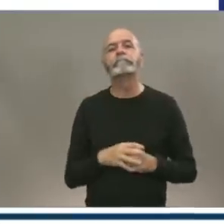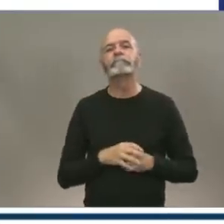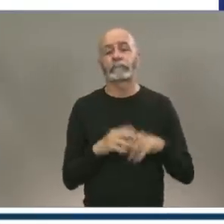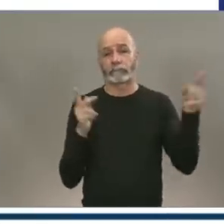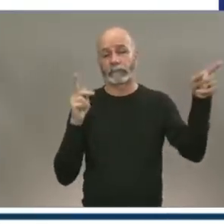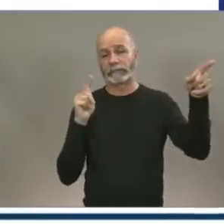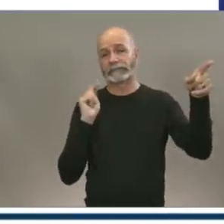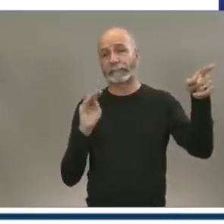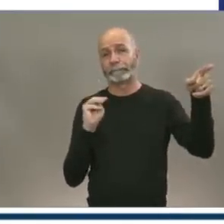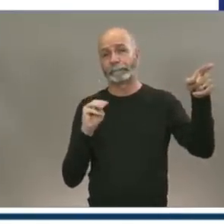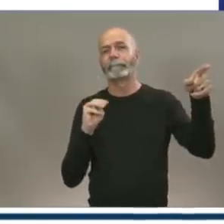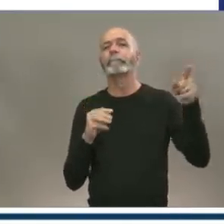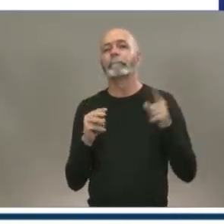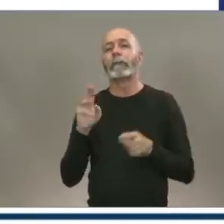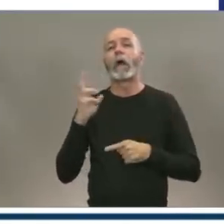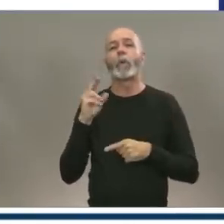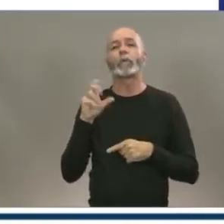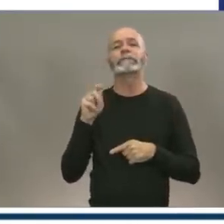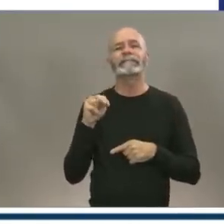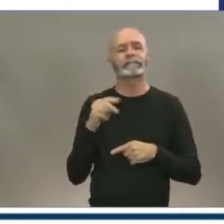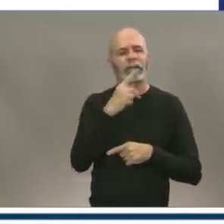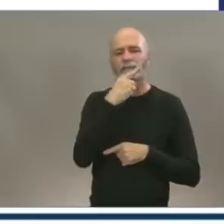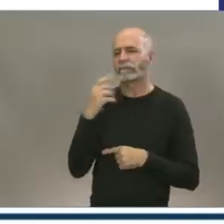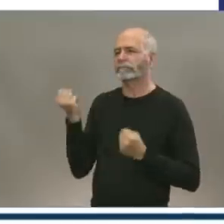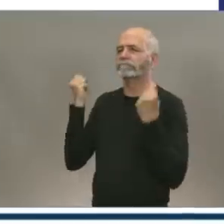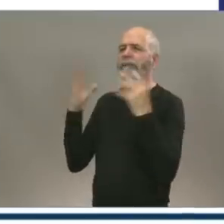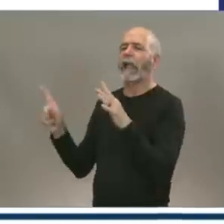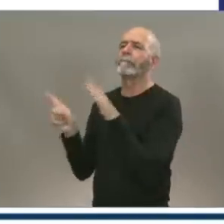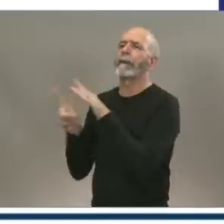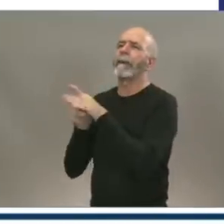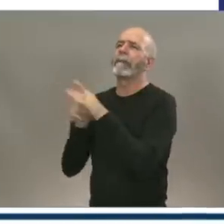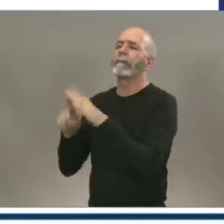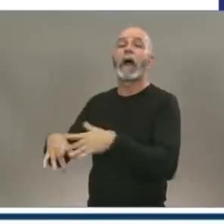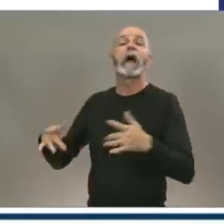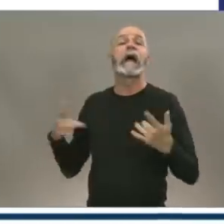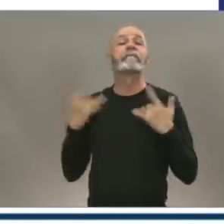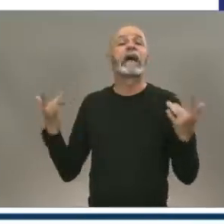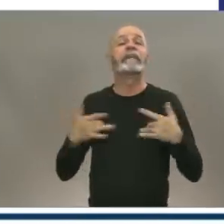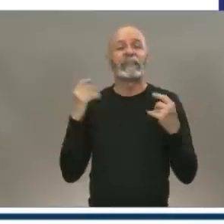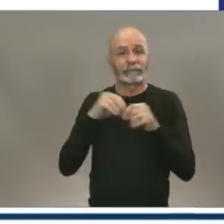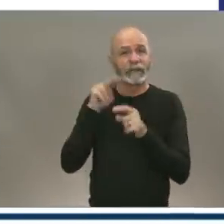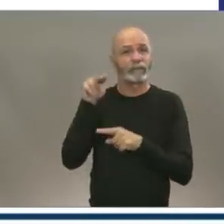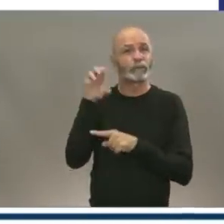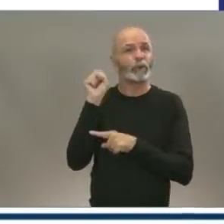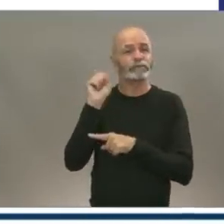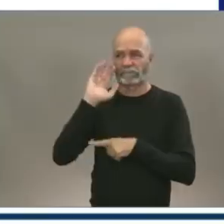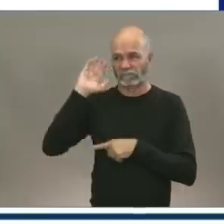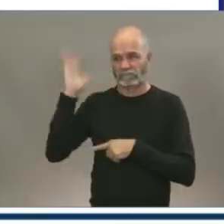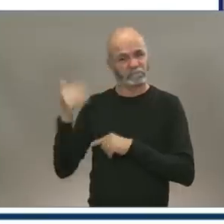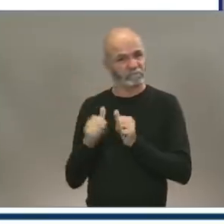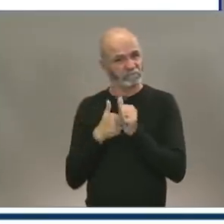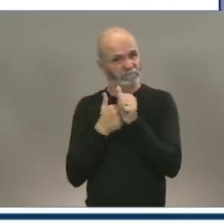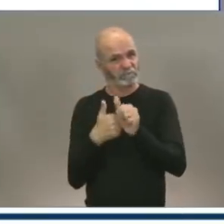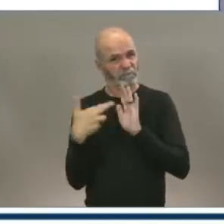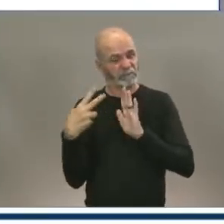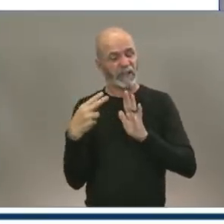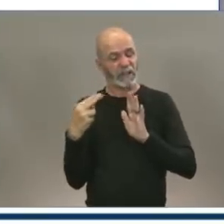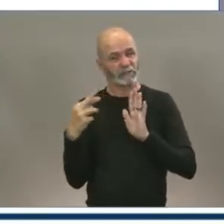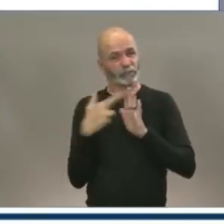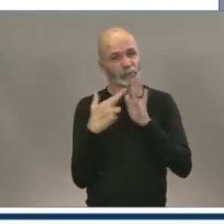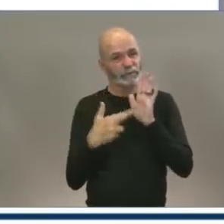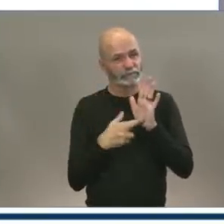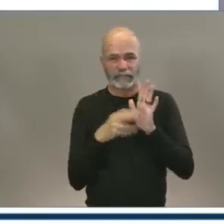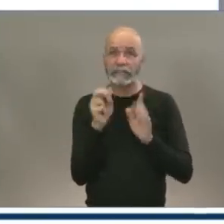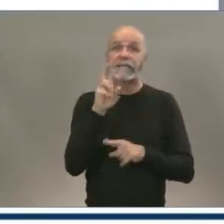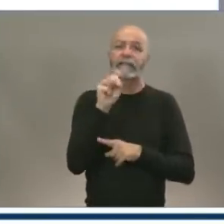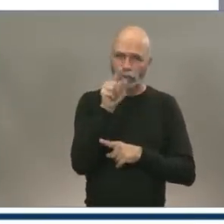there's lots of events and gatherings happening across the province, around the province, and they follow the rules. So everyone should follow the rules. Moving